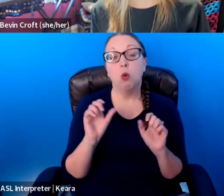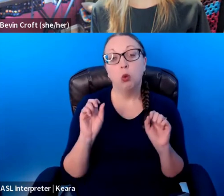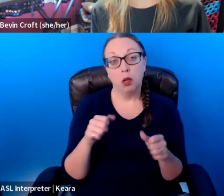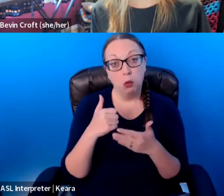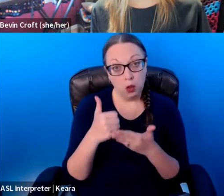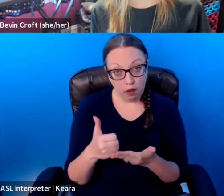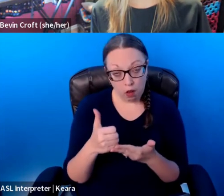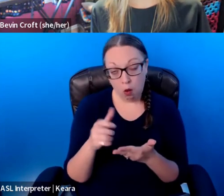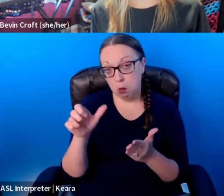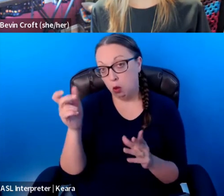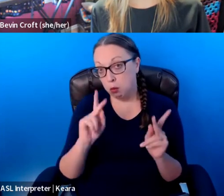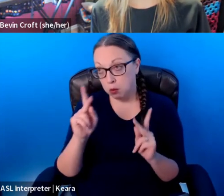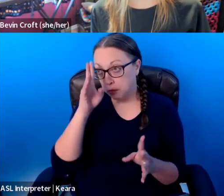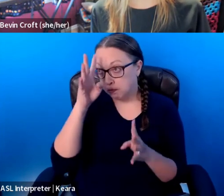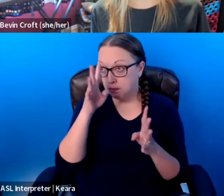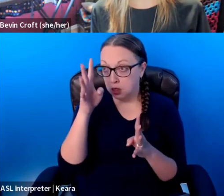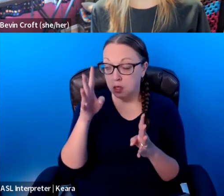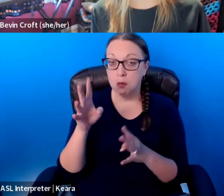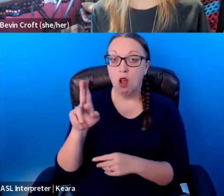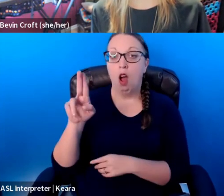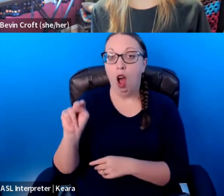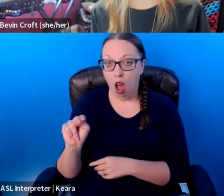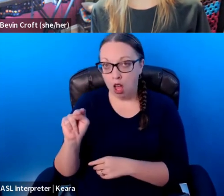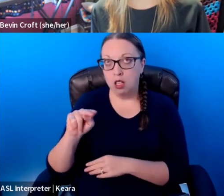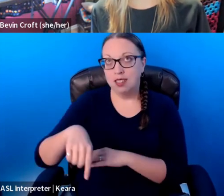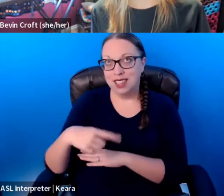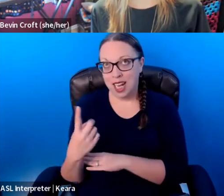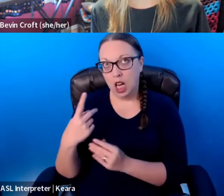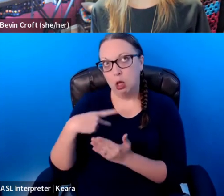people create some unday program, day programs, right?